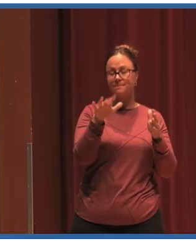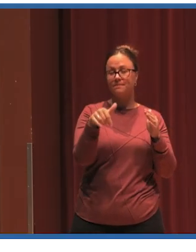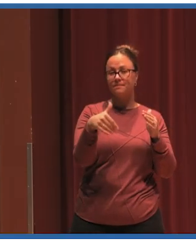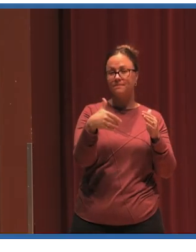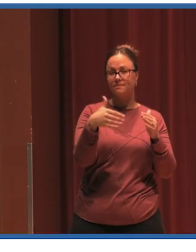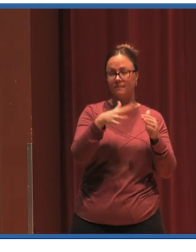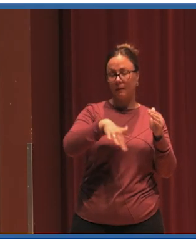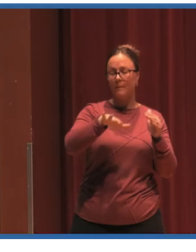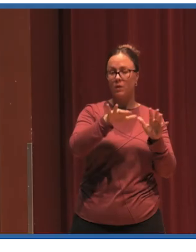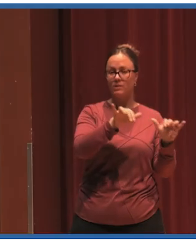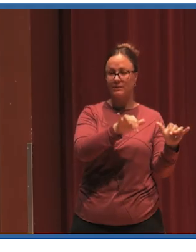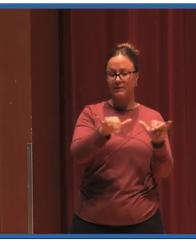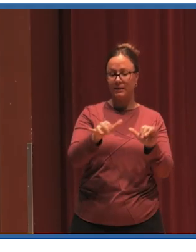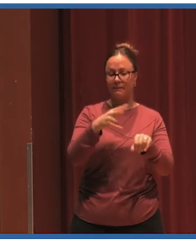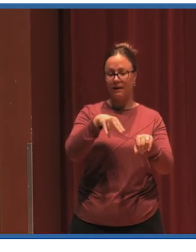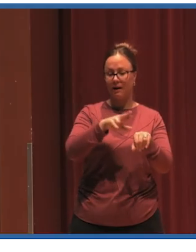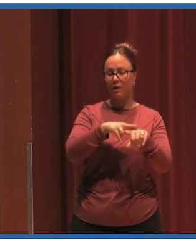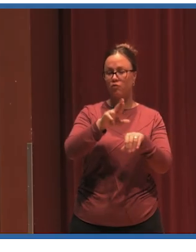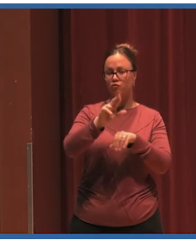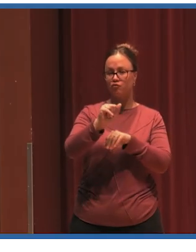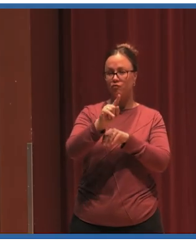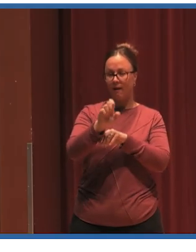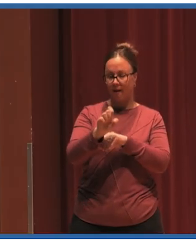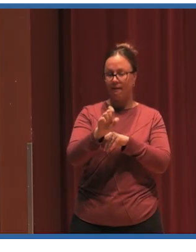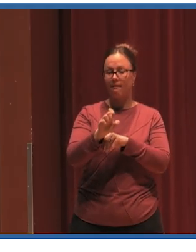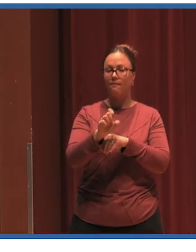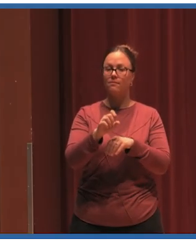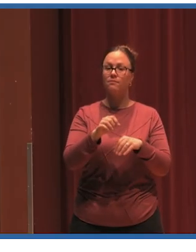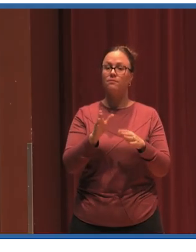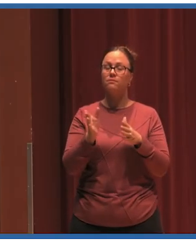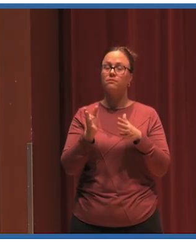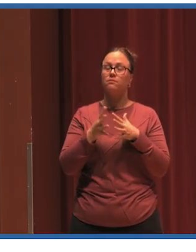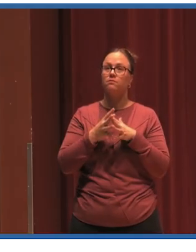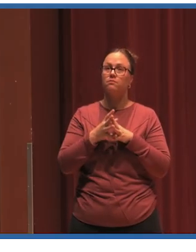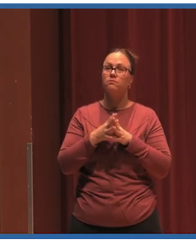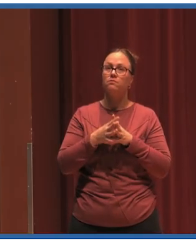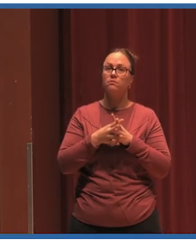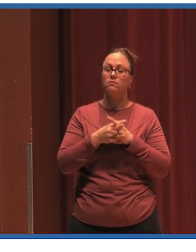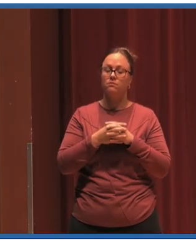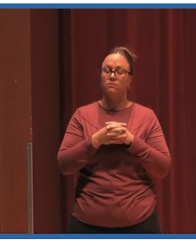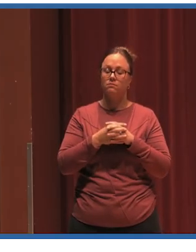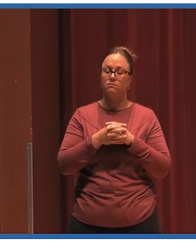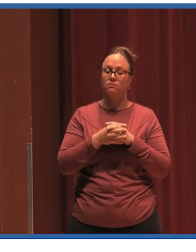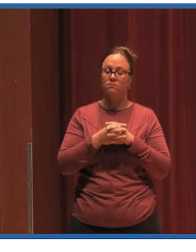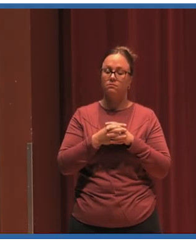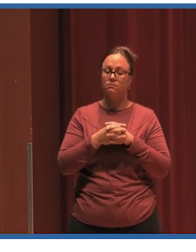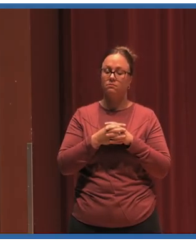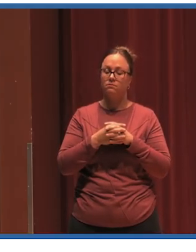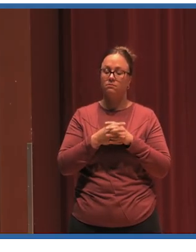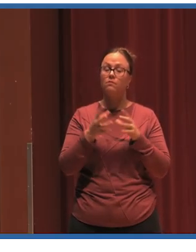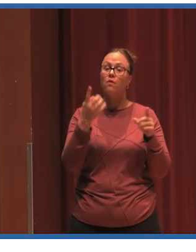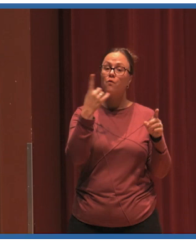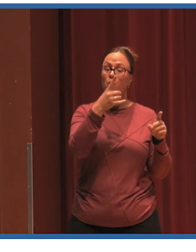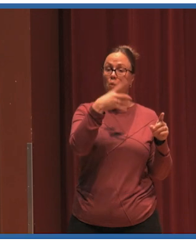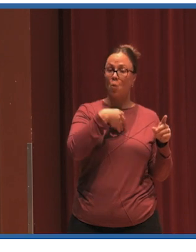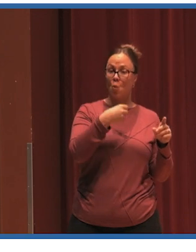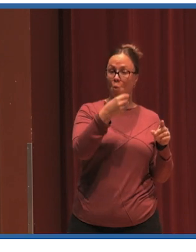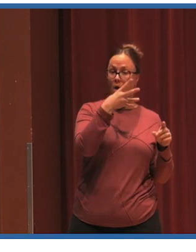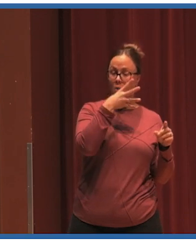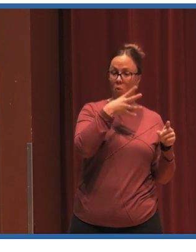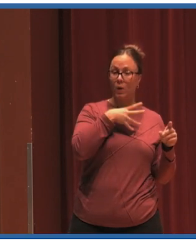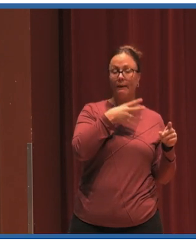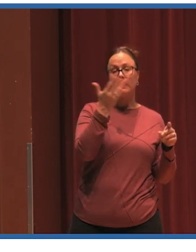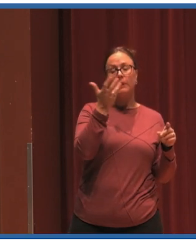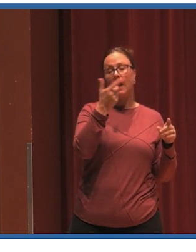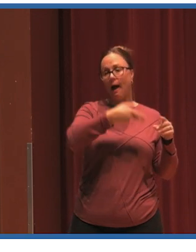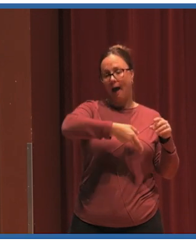as the national rate, and we see a higher incident rate for white women here in Polk County.